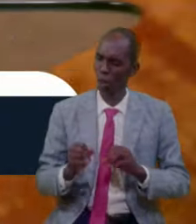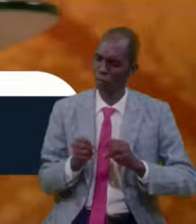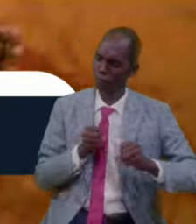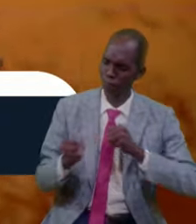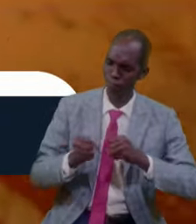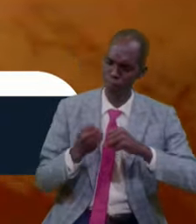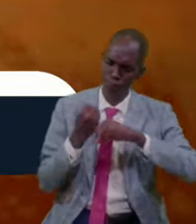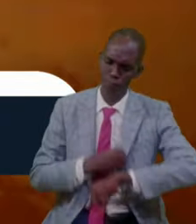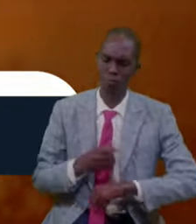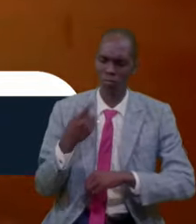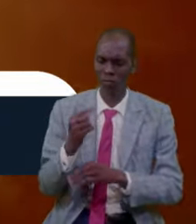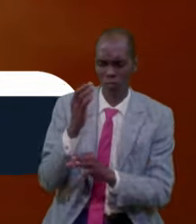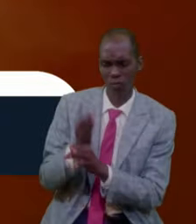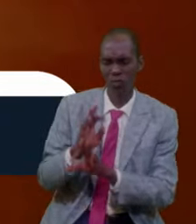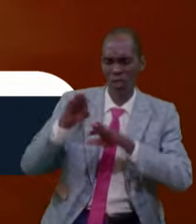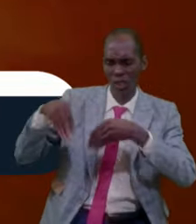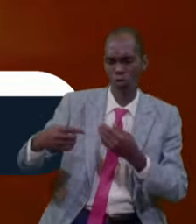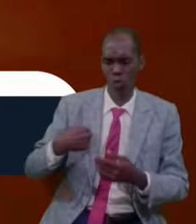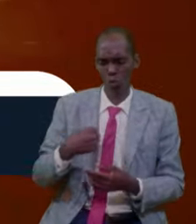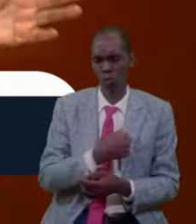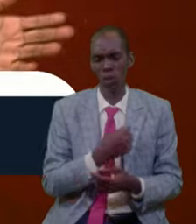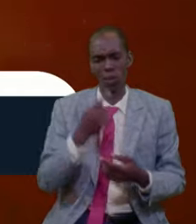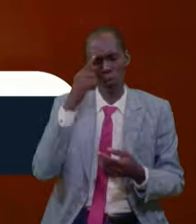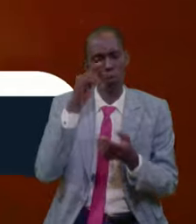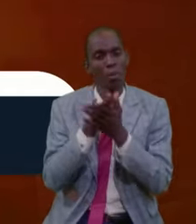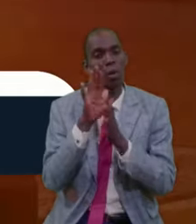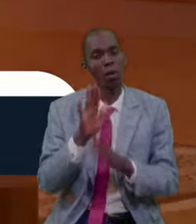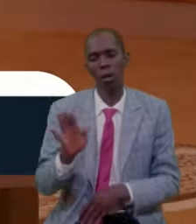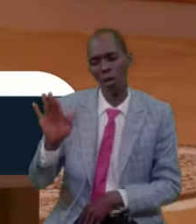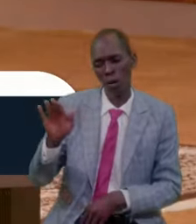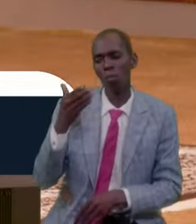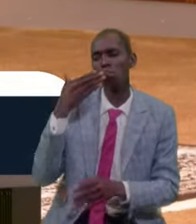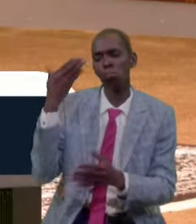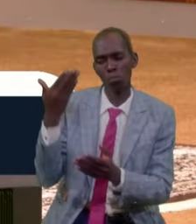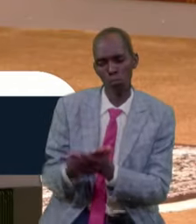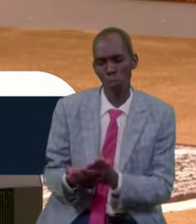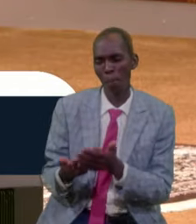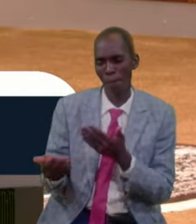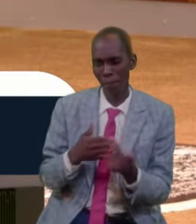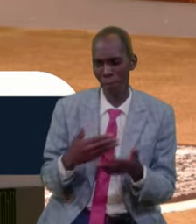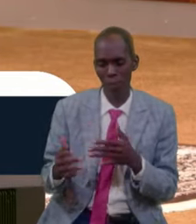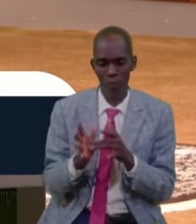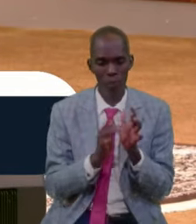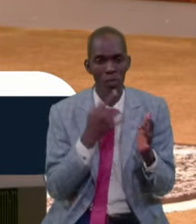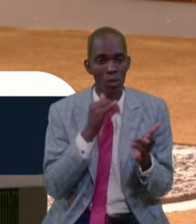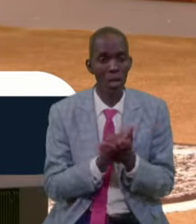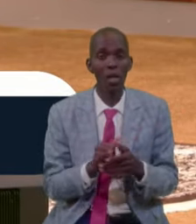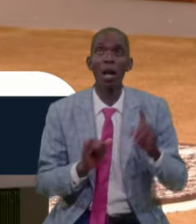once delivered unto the saints. That's good, but nevertheless, I have somewhat against